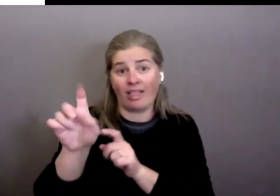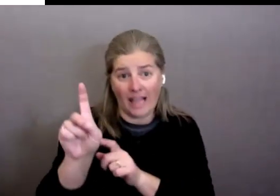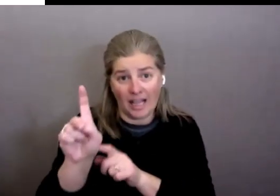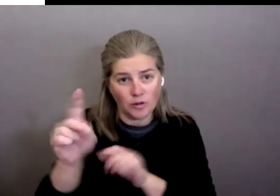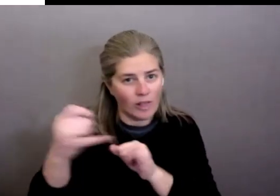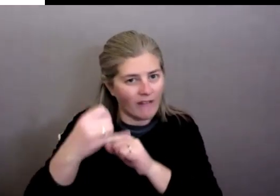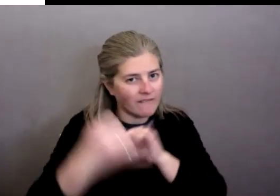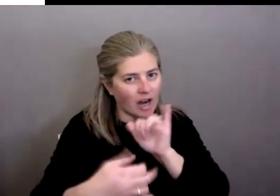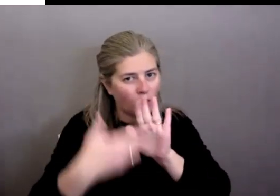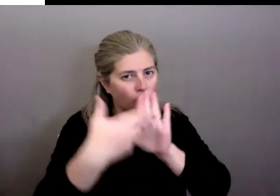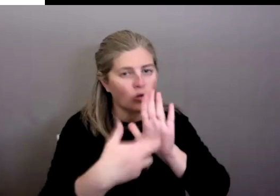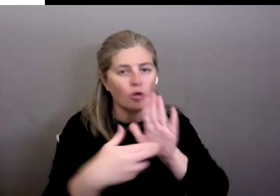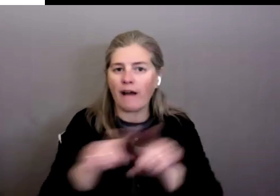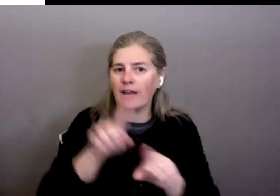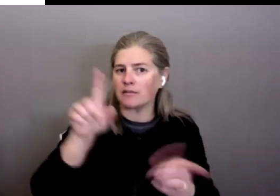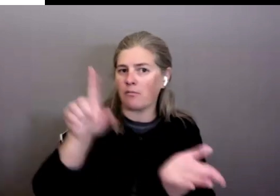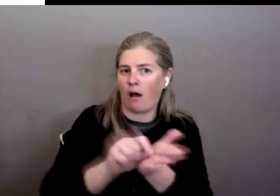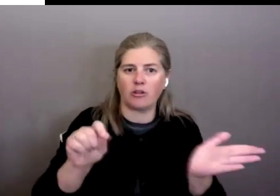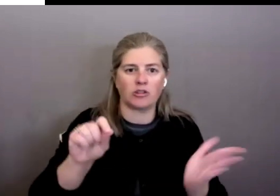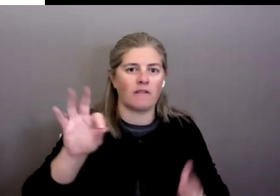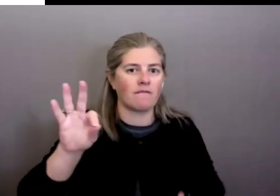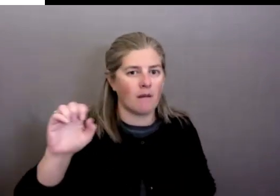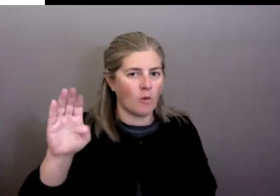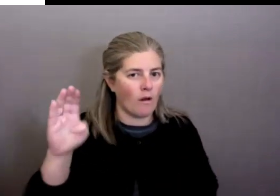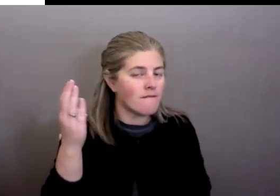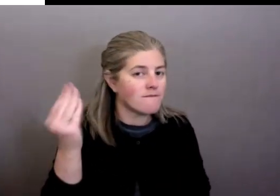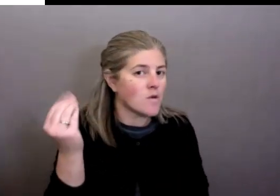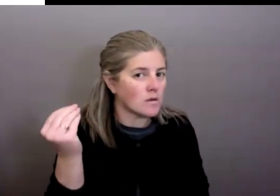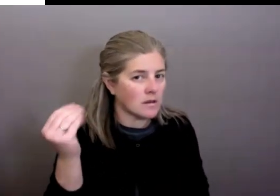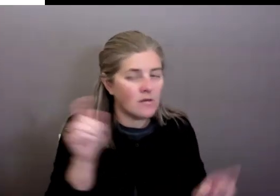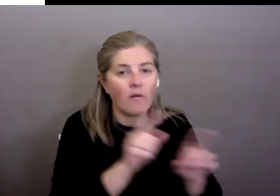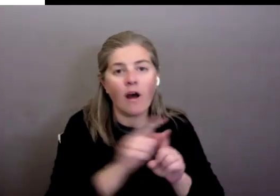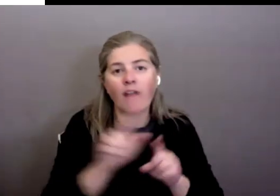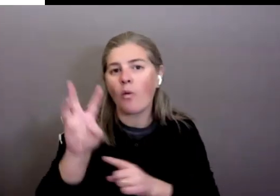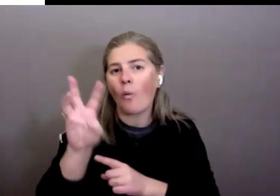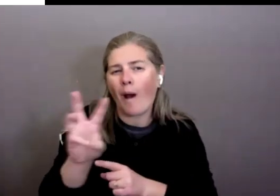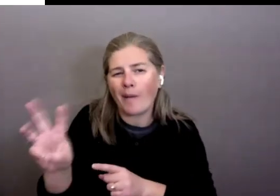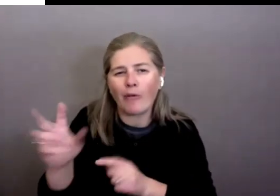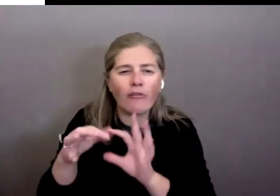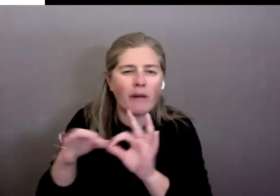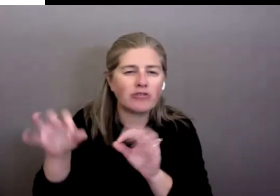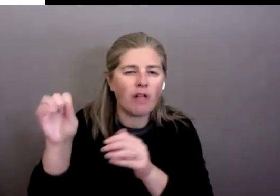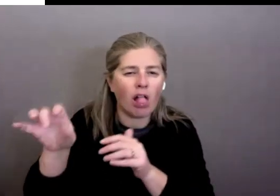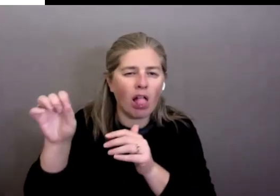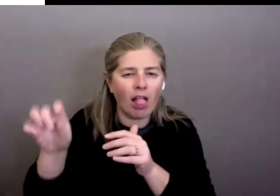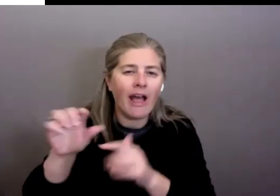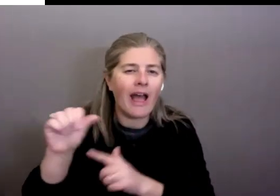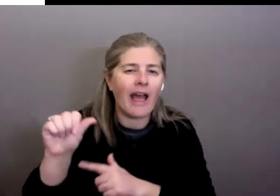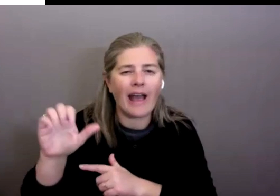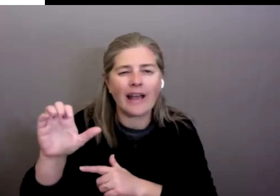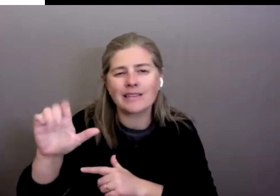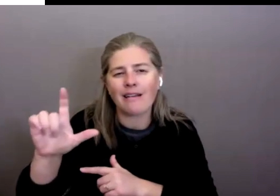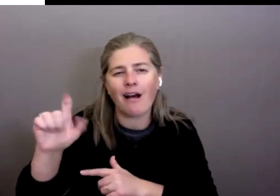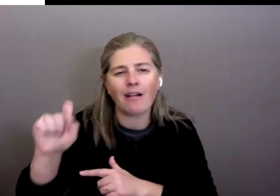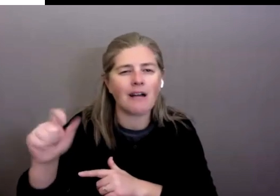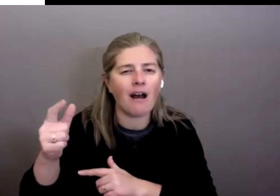as published on February 14th. We also have a web page, which we've mentioned many times,